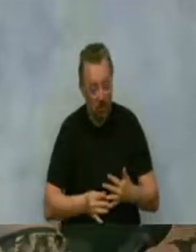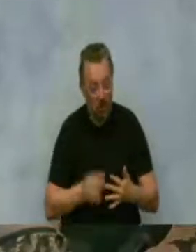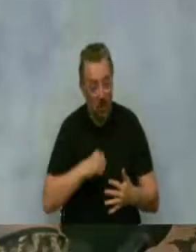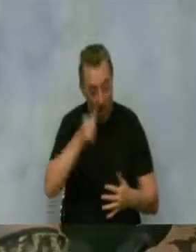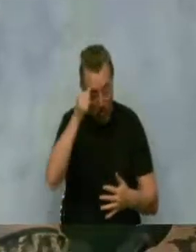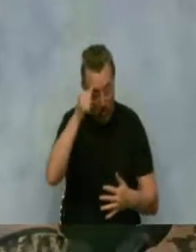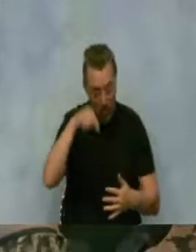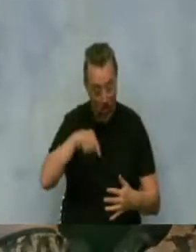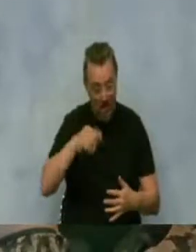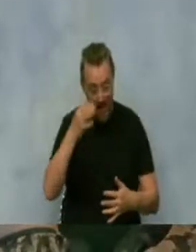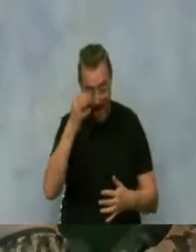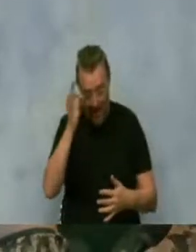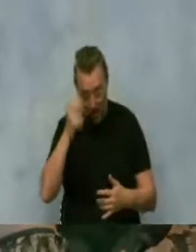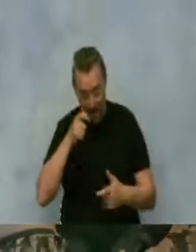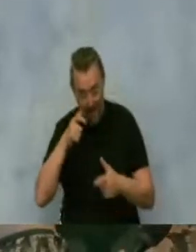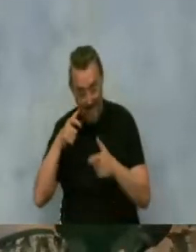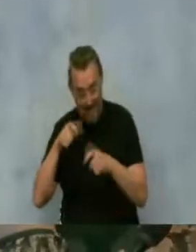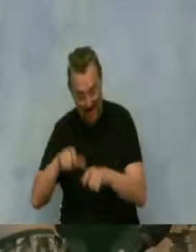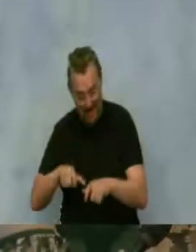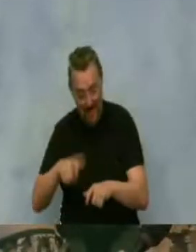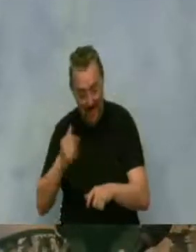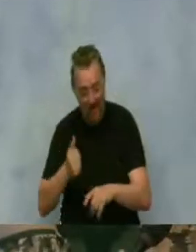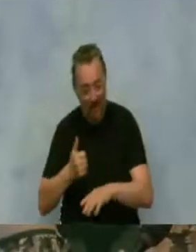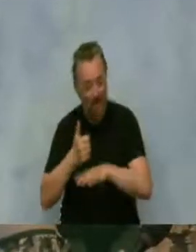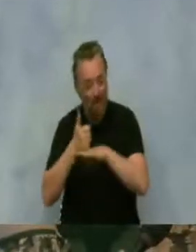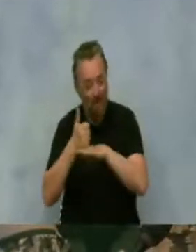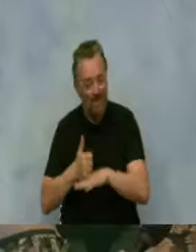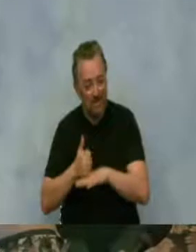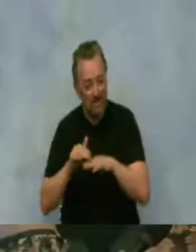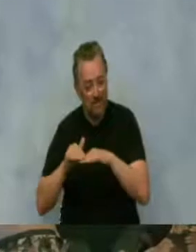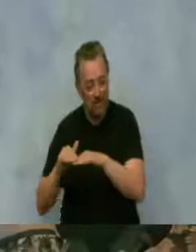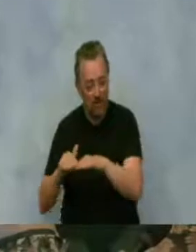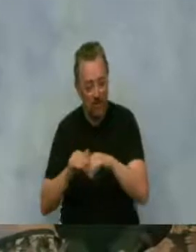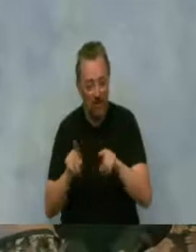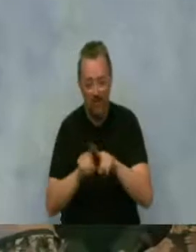council tenancies have a basic standard and a shower is